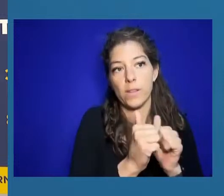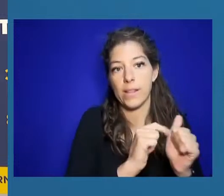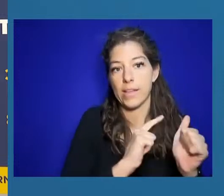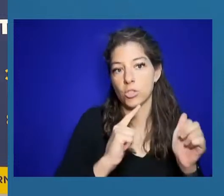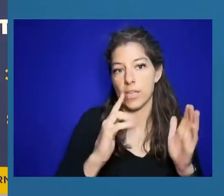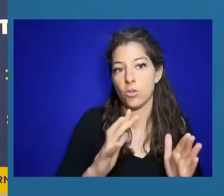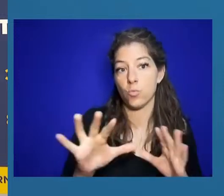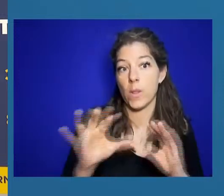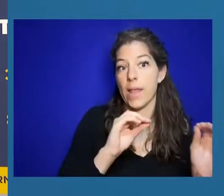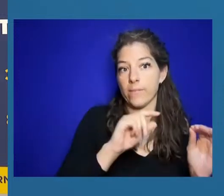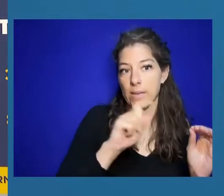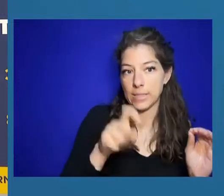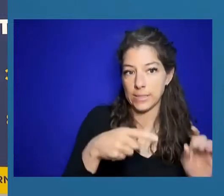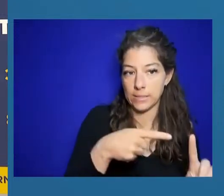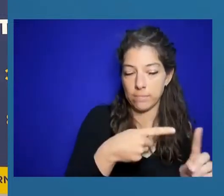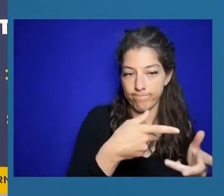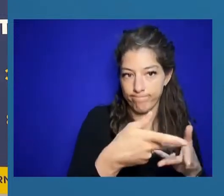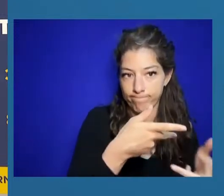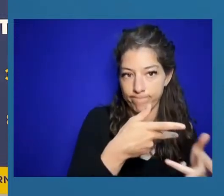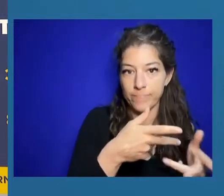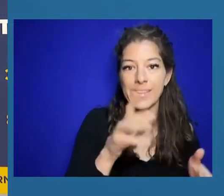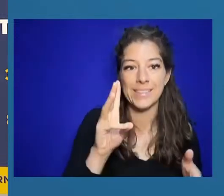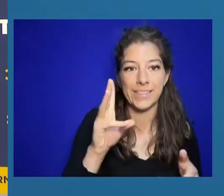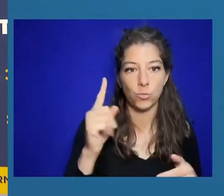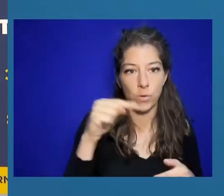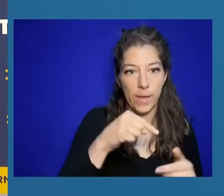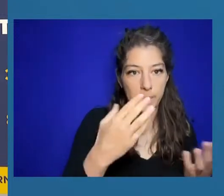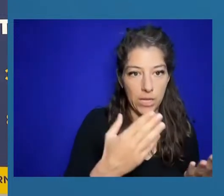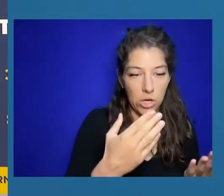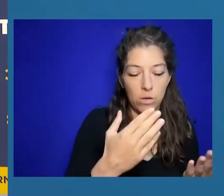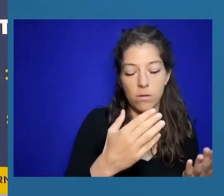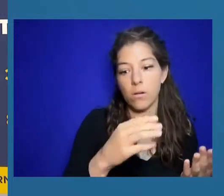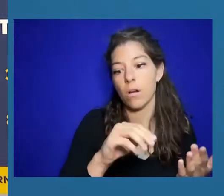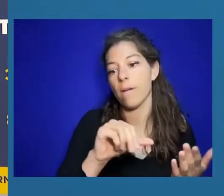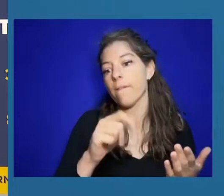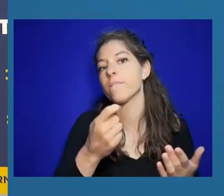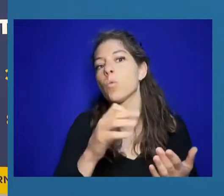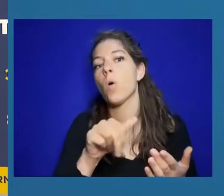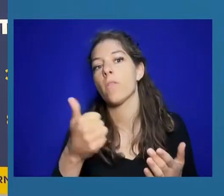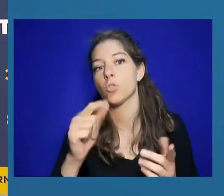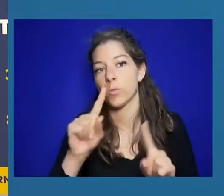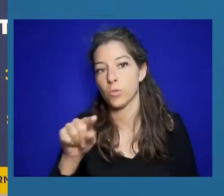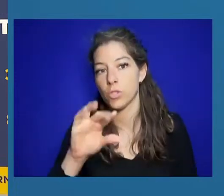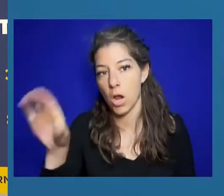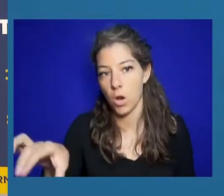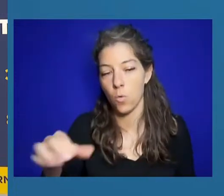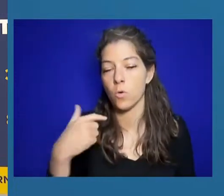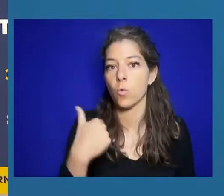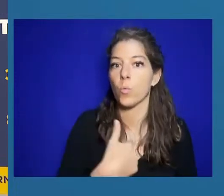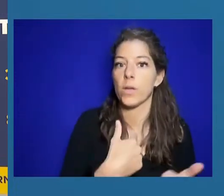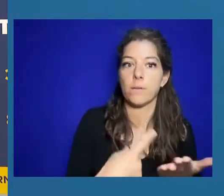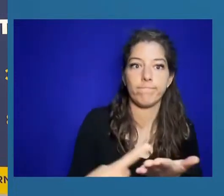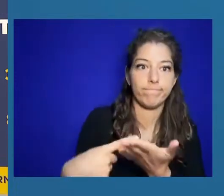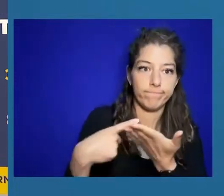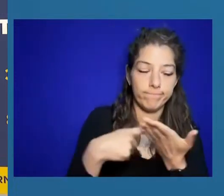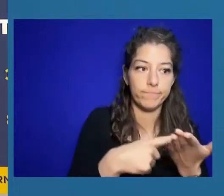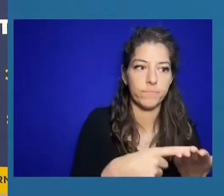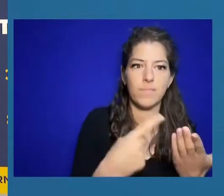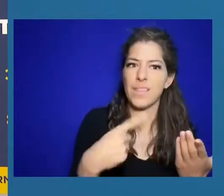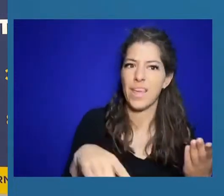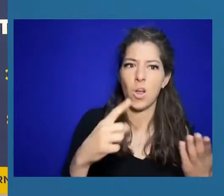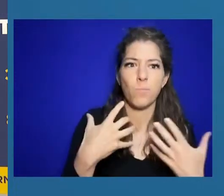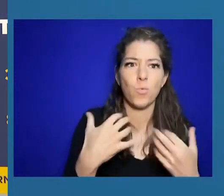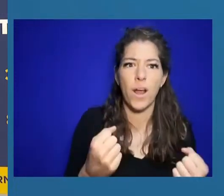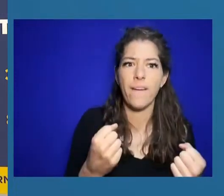left the state. There were 6 who came here. A number went to Chicago. And we talked to them about, how brave they are. It